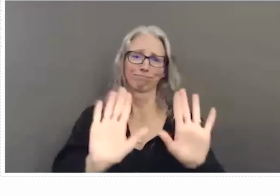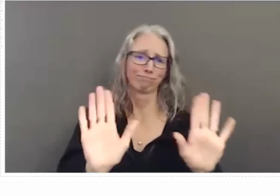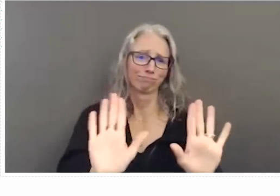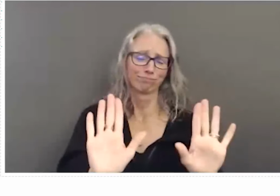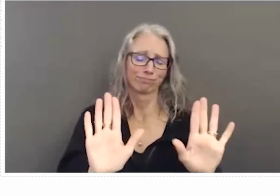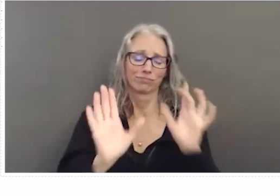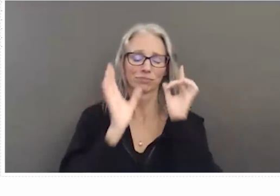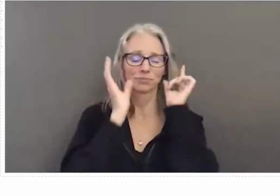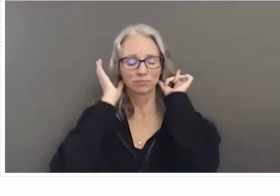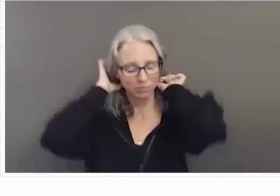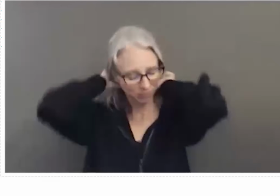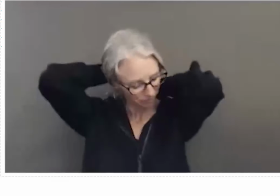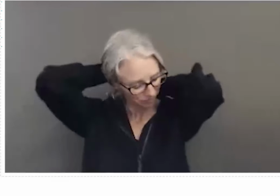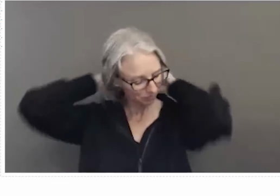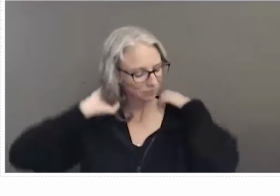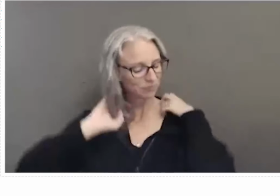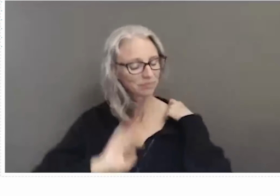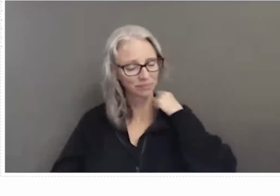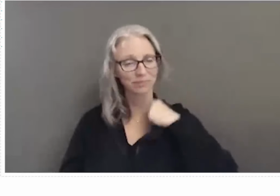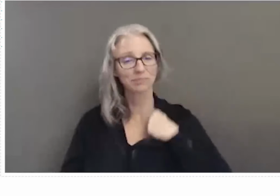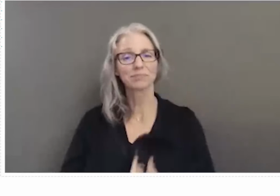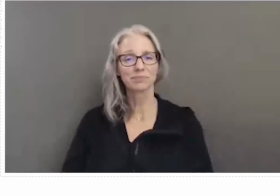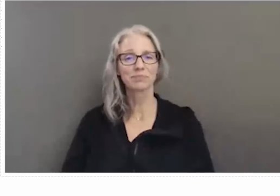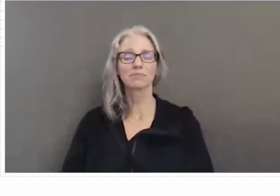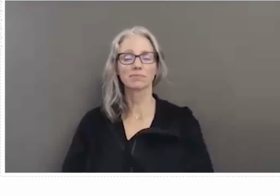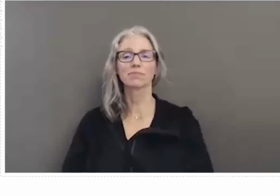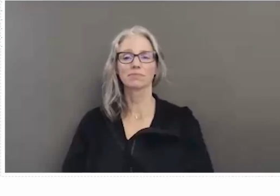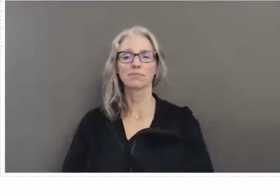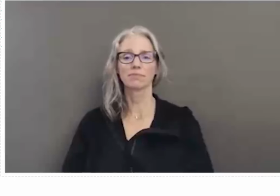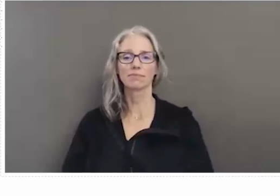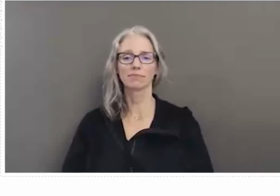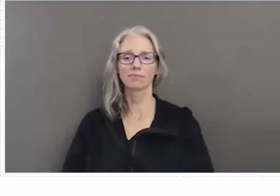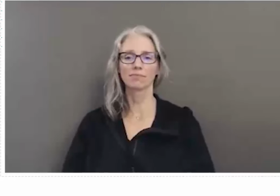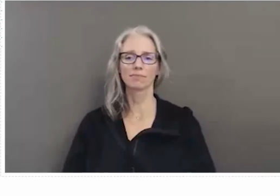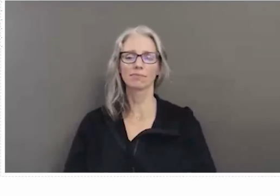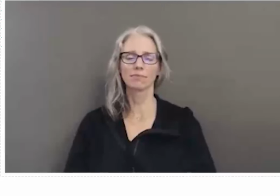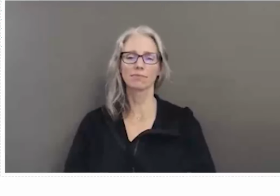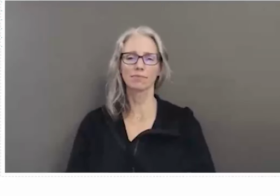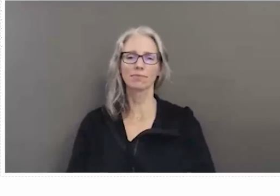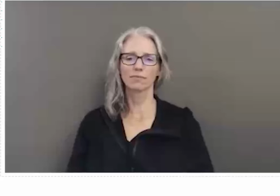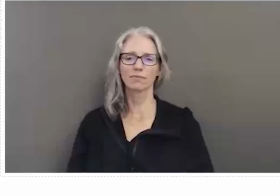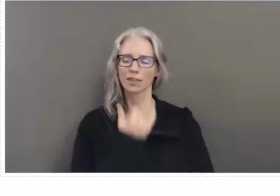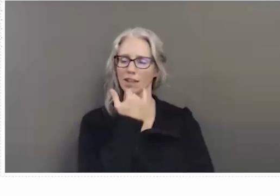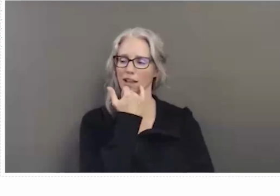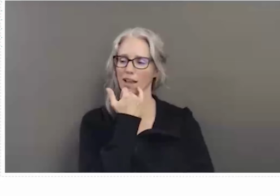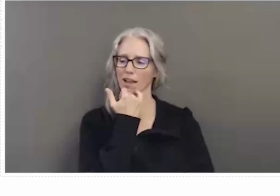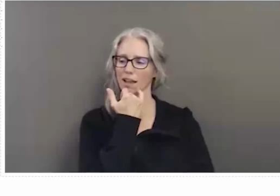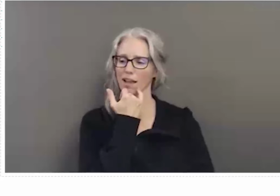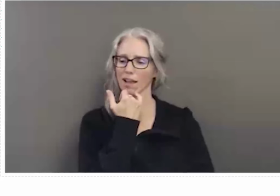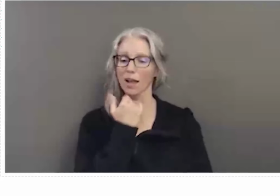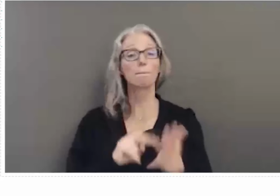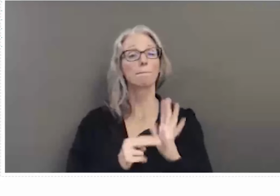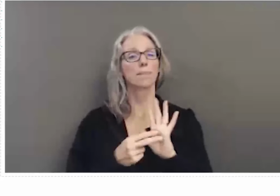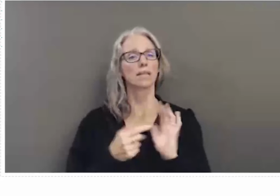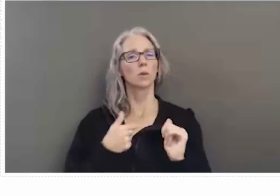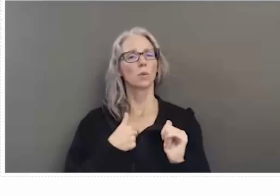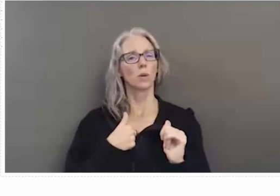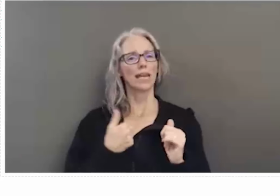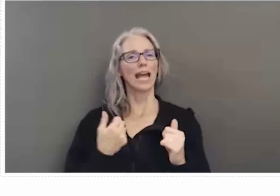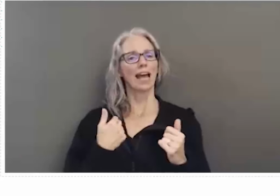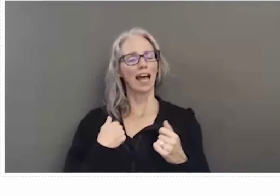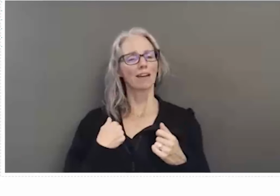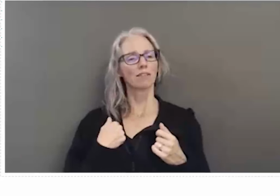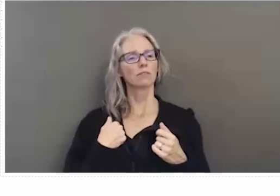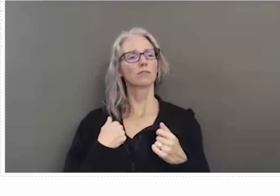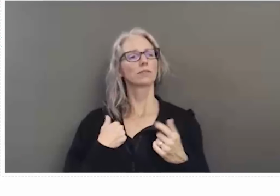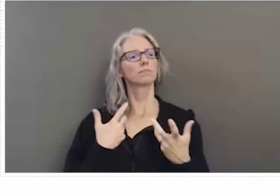us into a very specific position in terms of how we work with the community